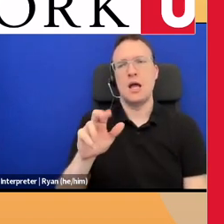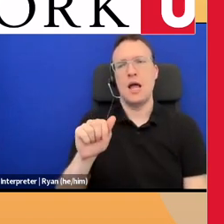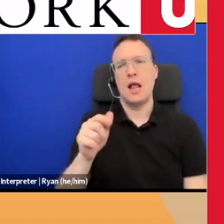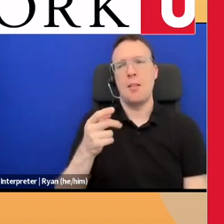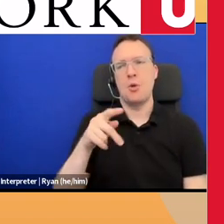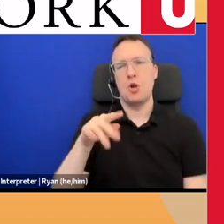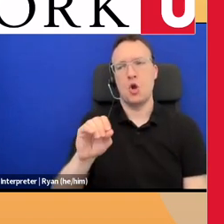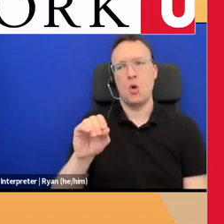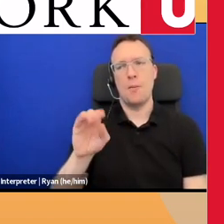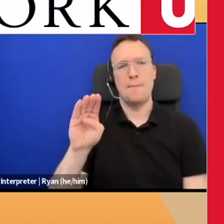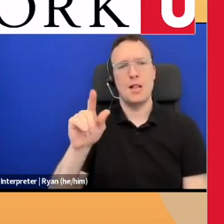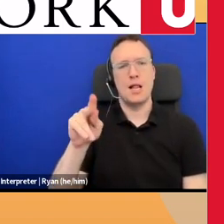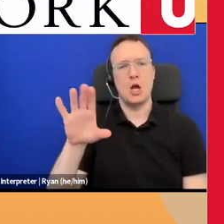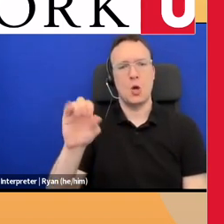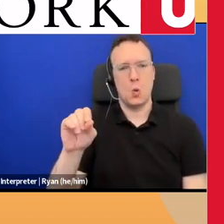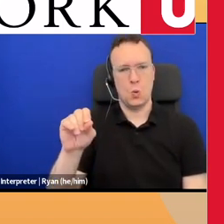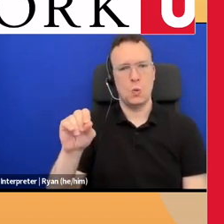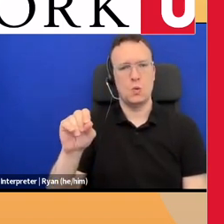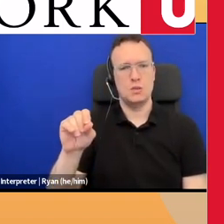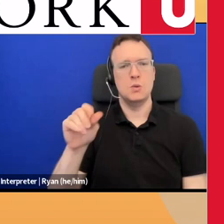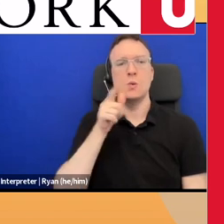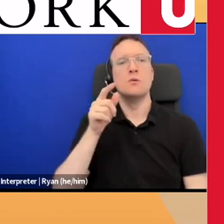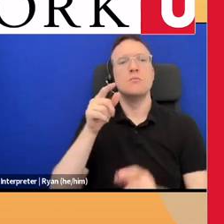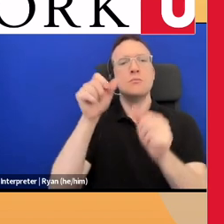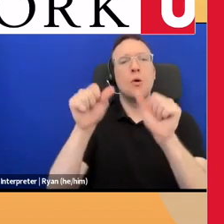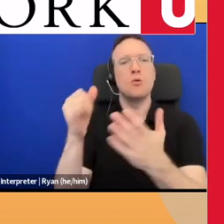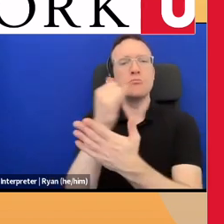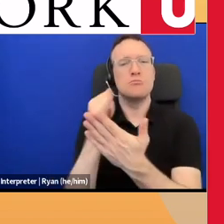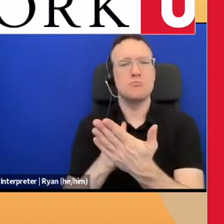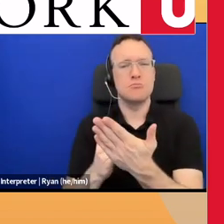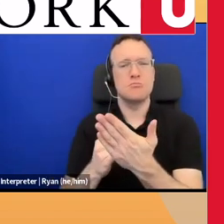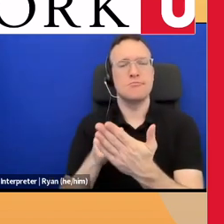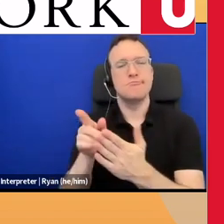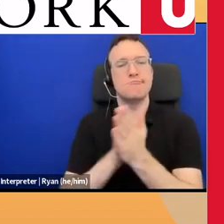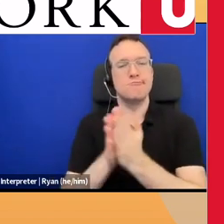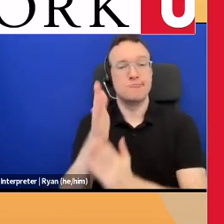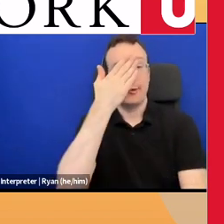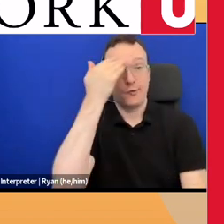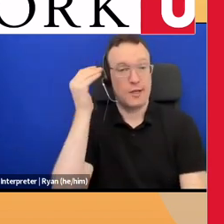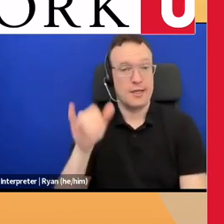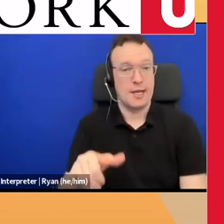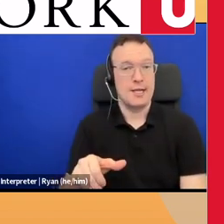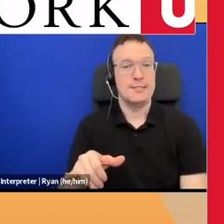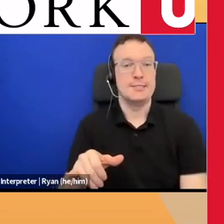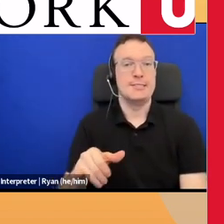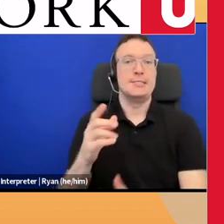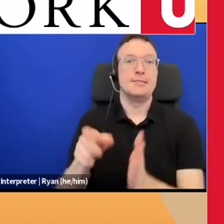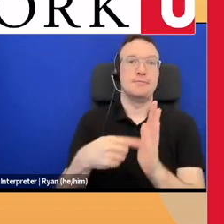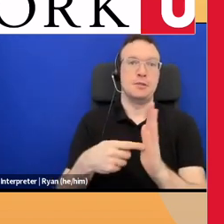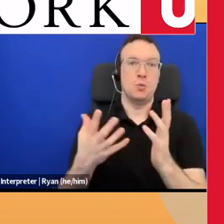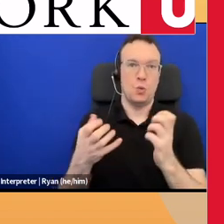imagined. I even like to forget them some of the time.